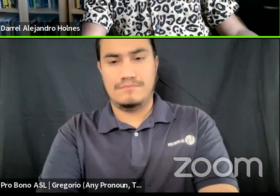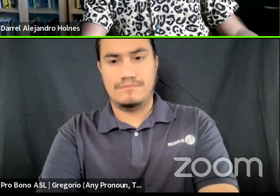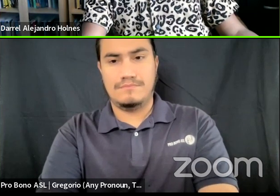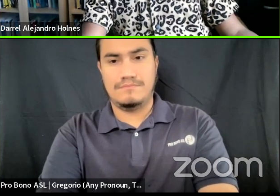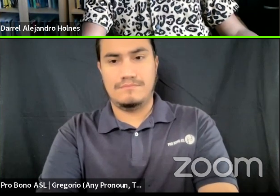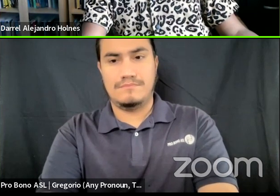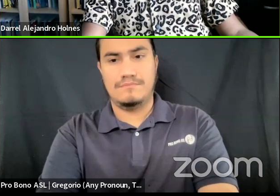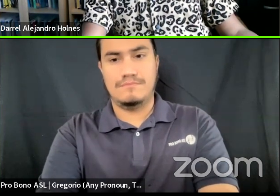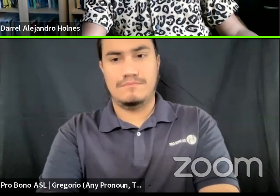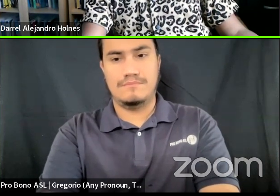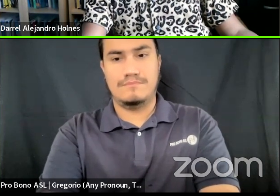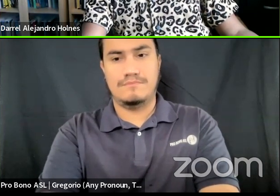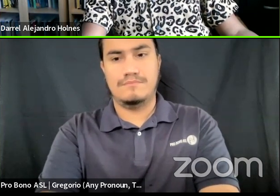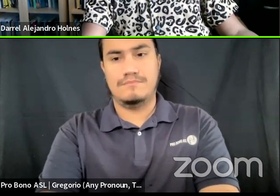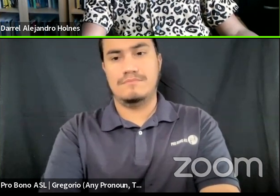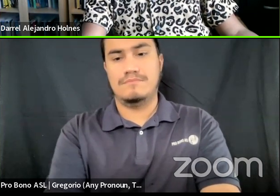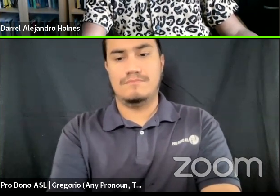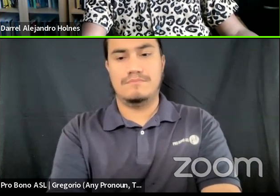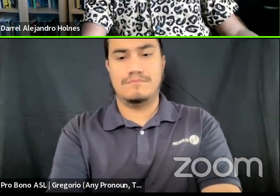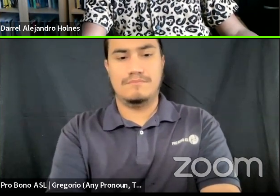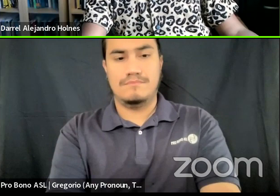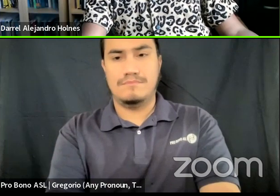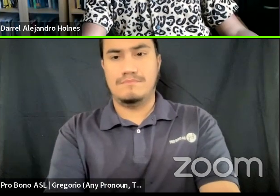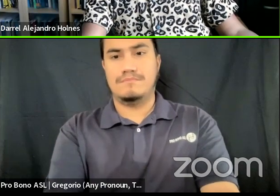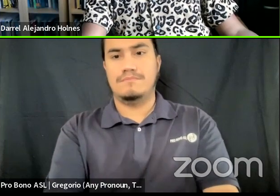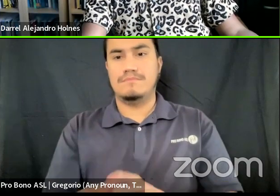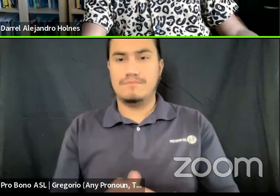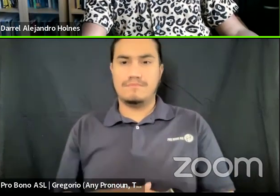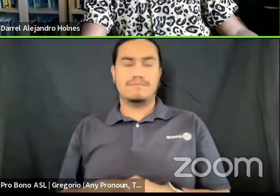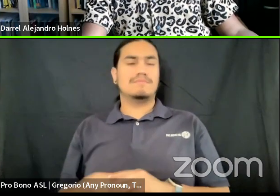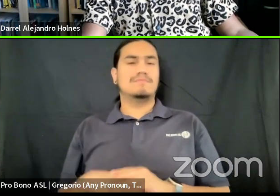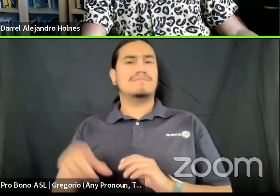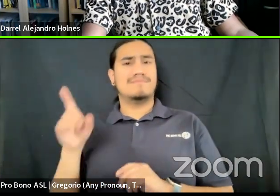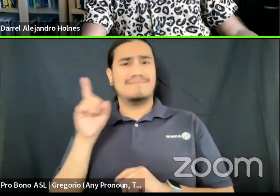Are we at the 5 minutes now? Daphnie, you're on mute.